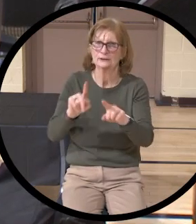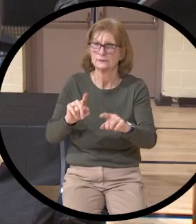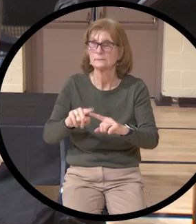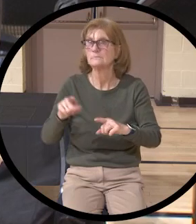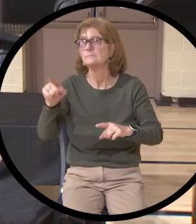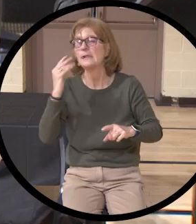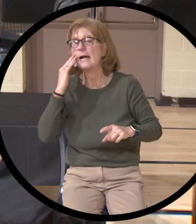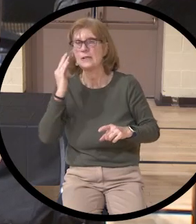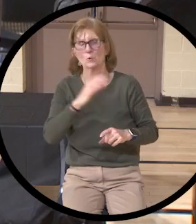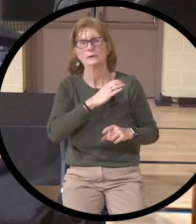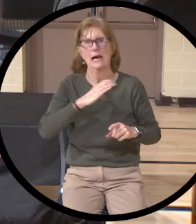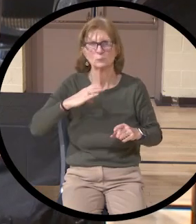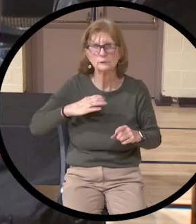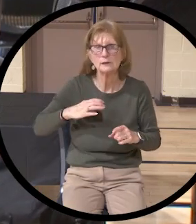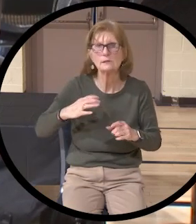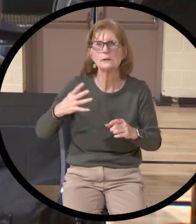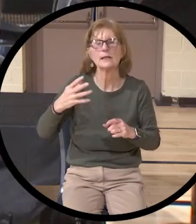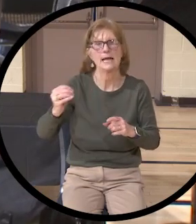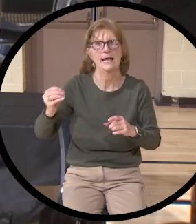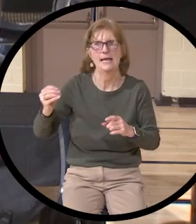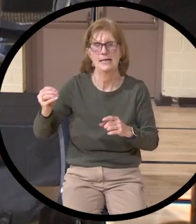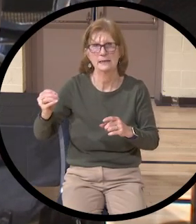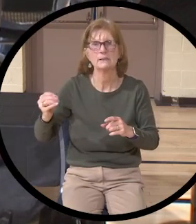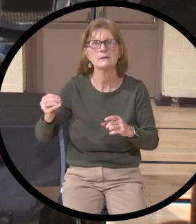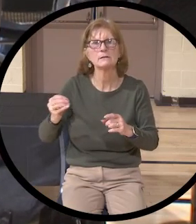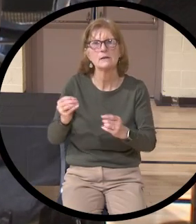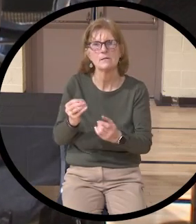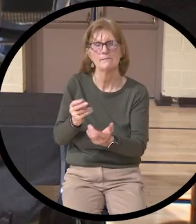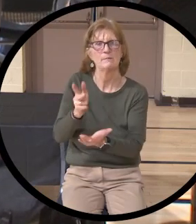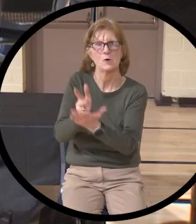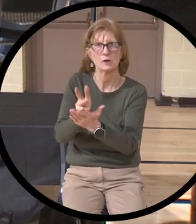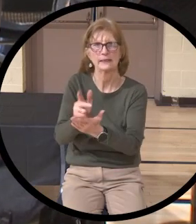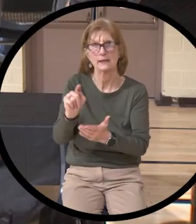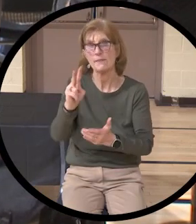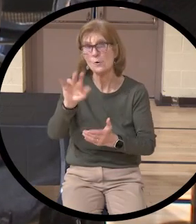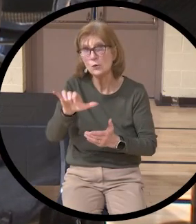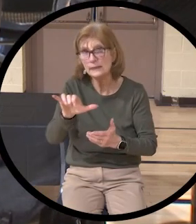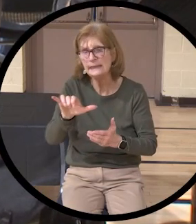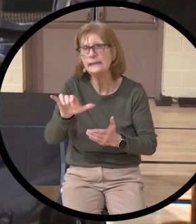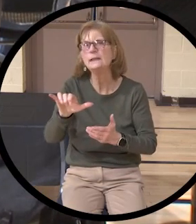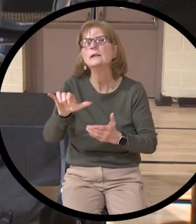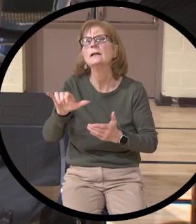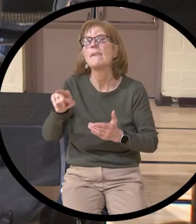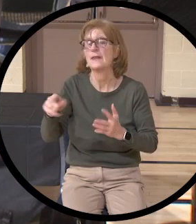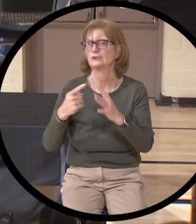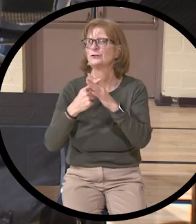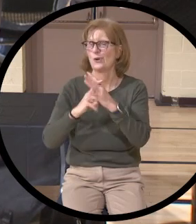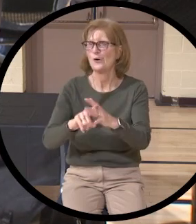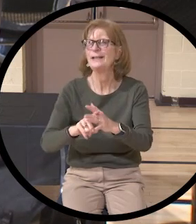Council and the Parking Authority are passing some legislation about ticket by mail, which might,